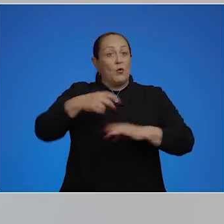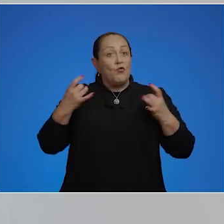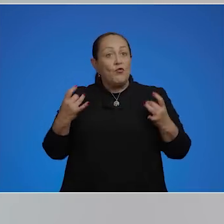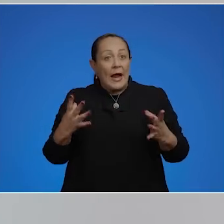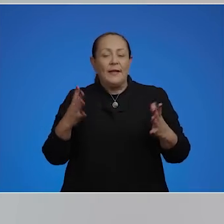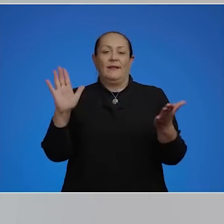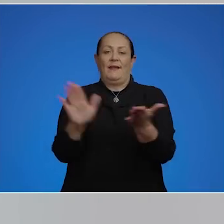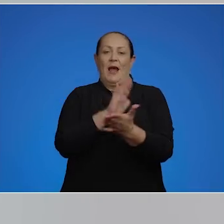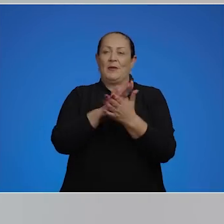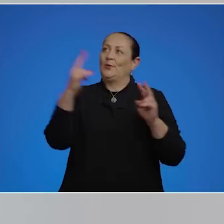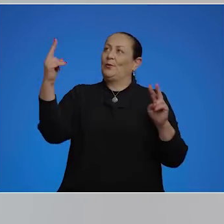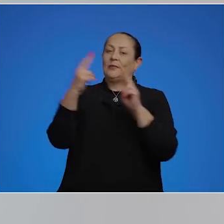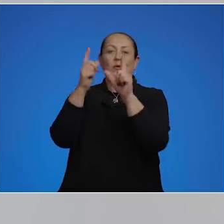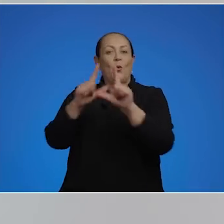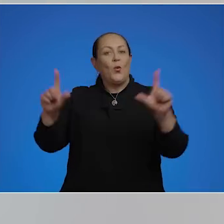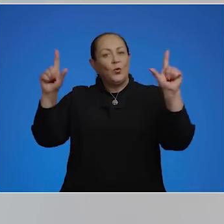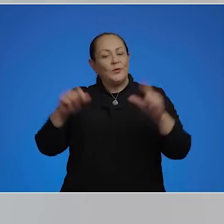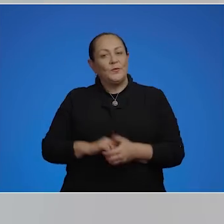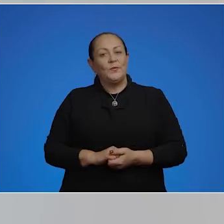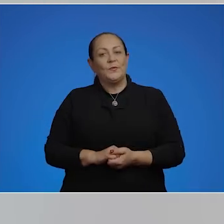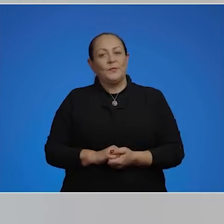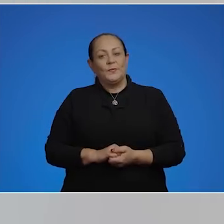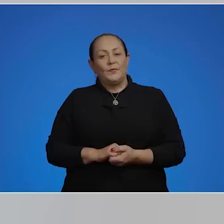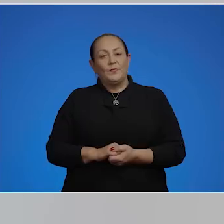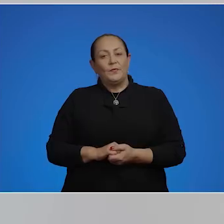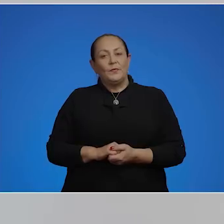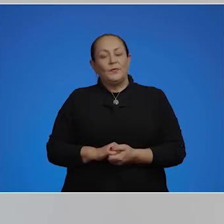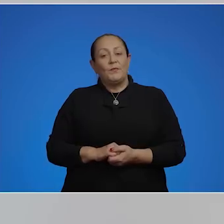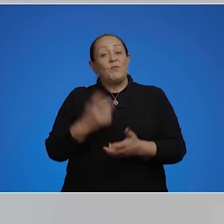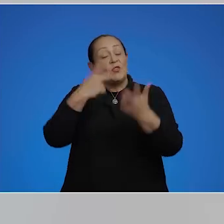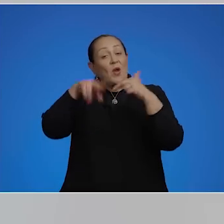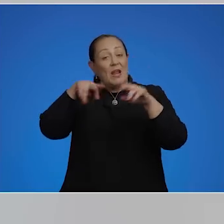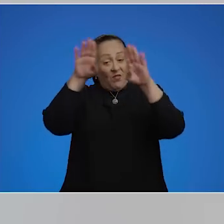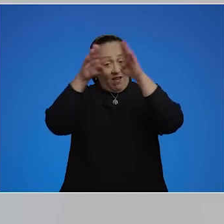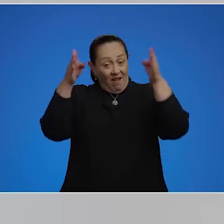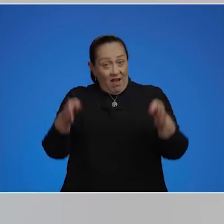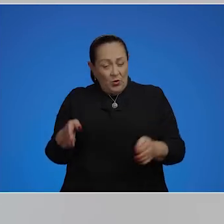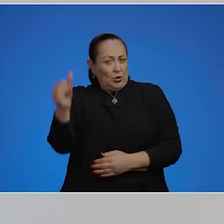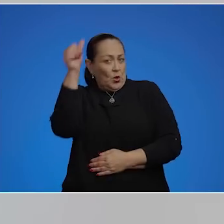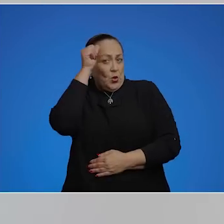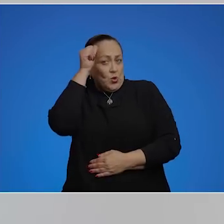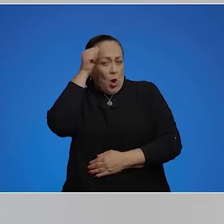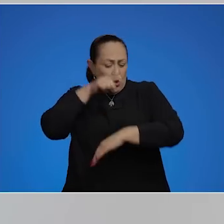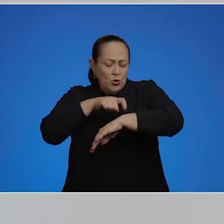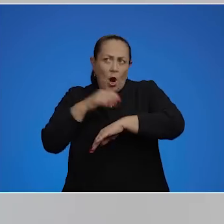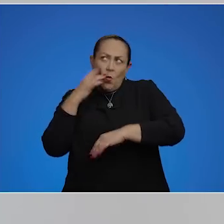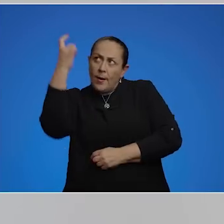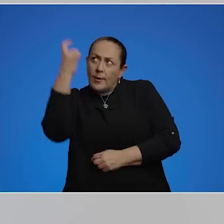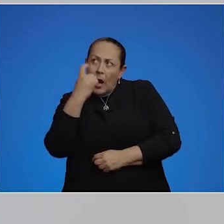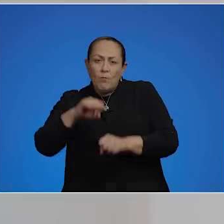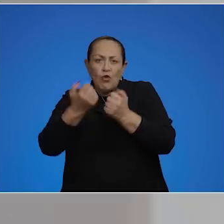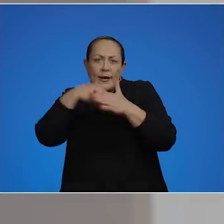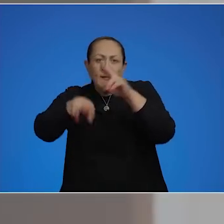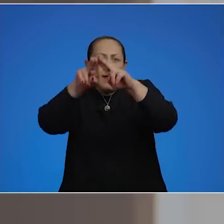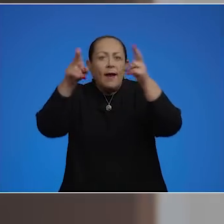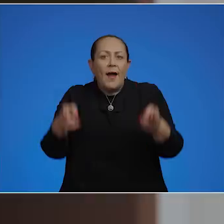finds them ready. You may be quite sure of this, that if the householder had known at what hour the burglar would